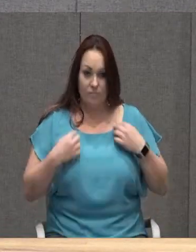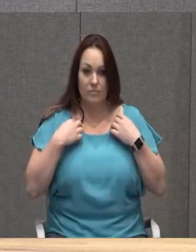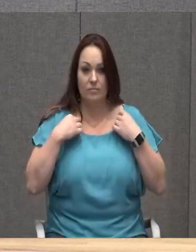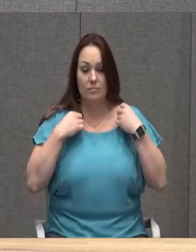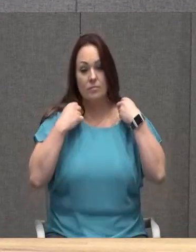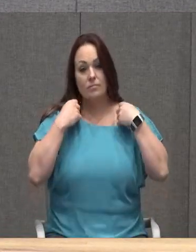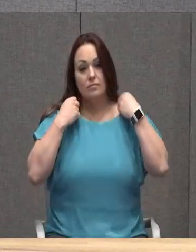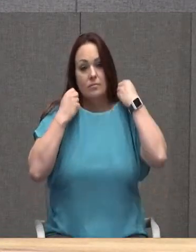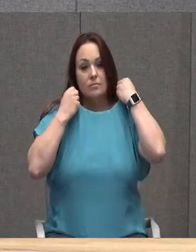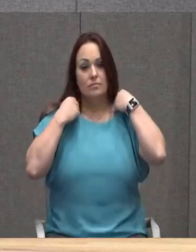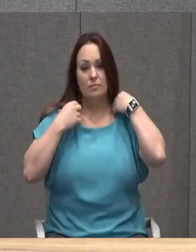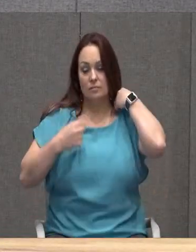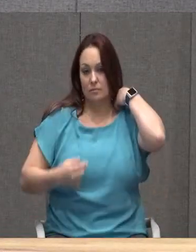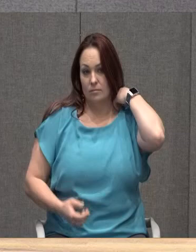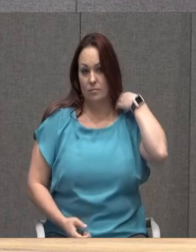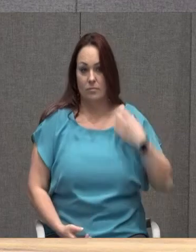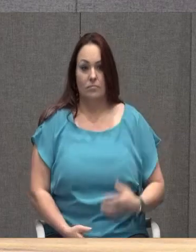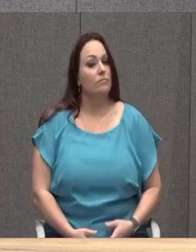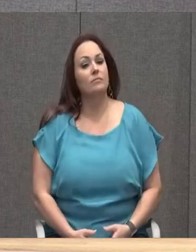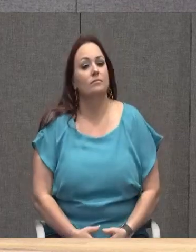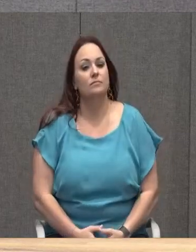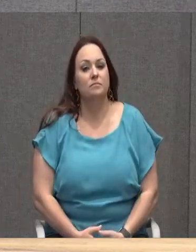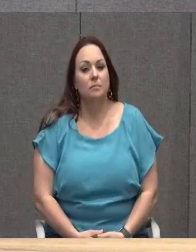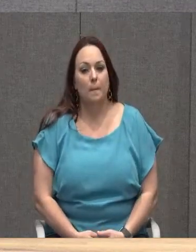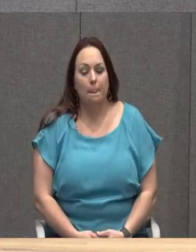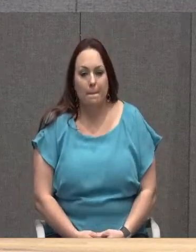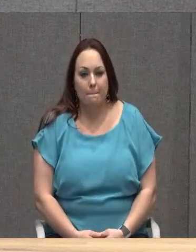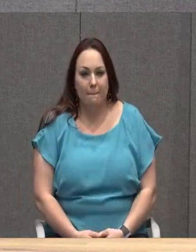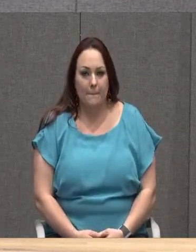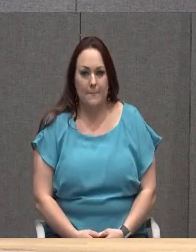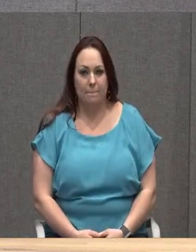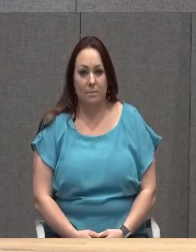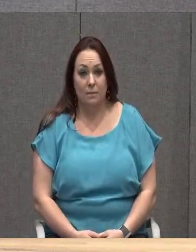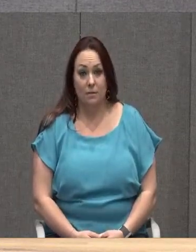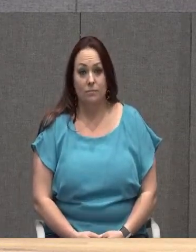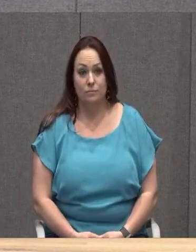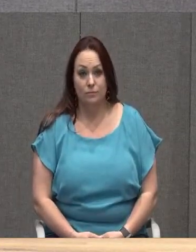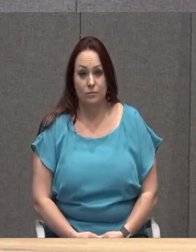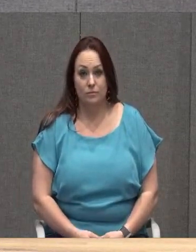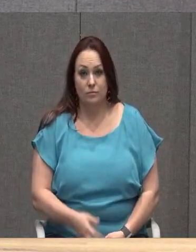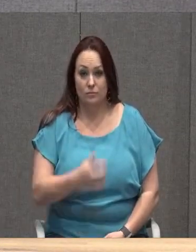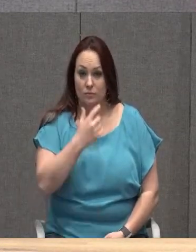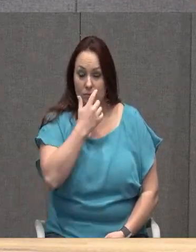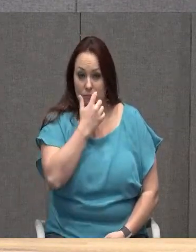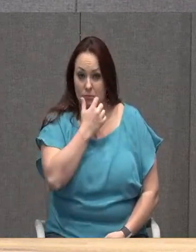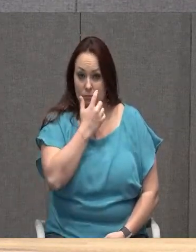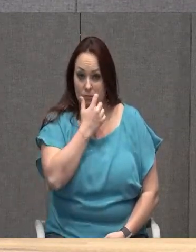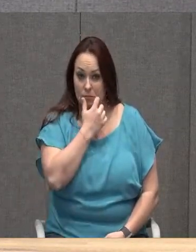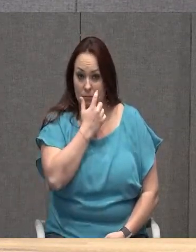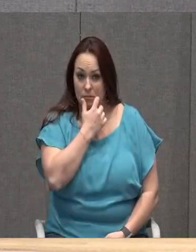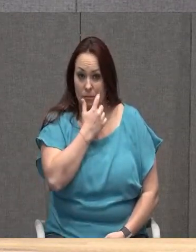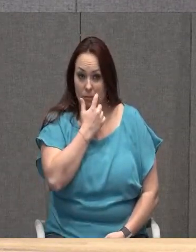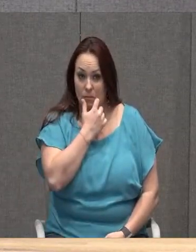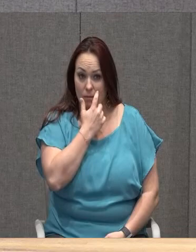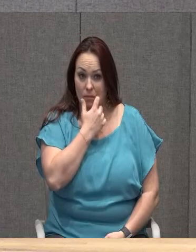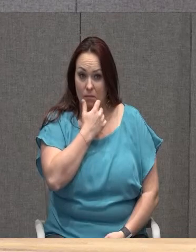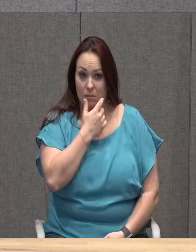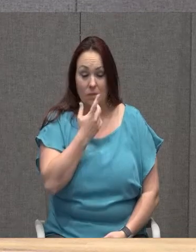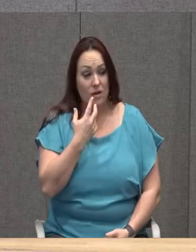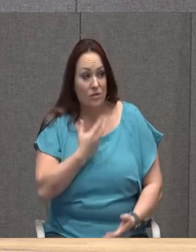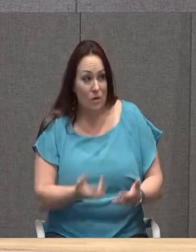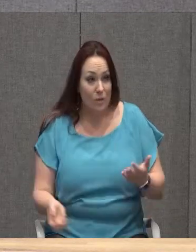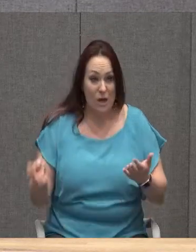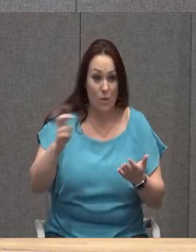los juegos. En lado de mí es la señora Neal y mi nombre es señor Sánchez. So we're going to get up and